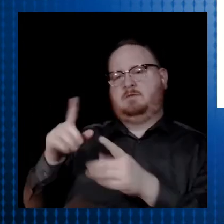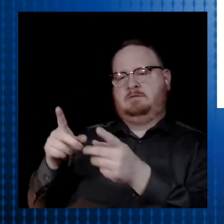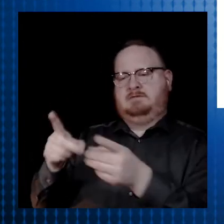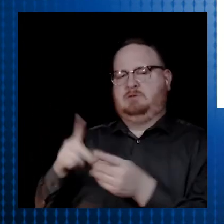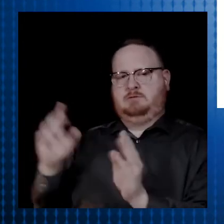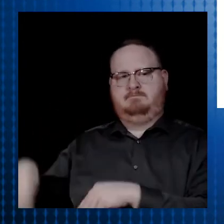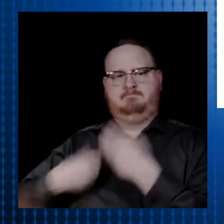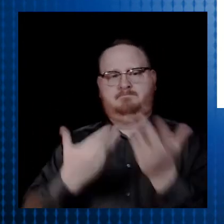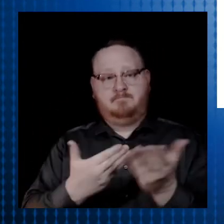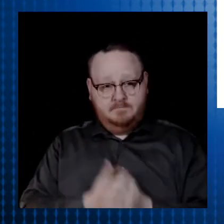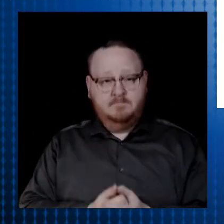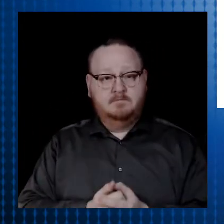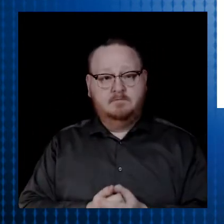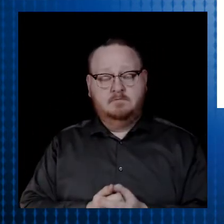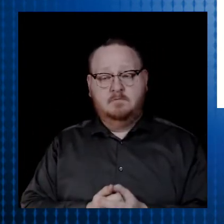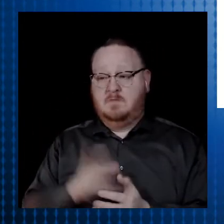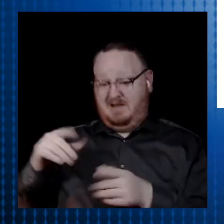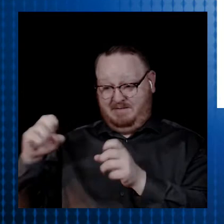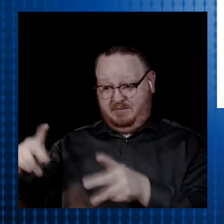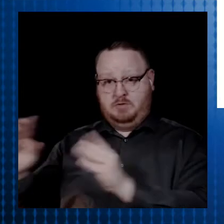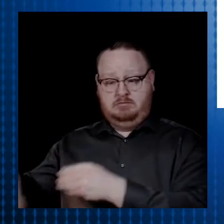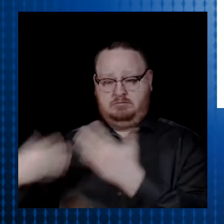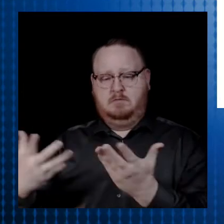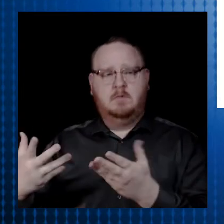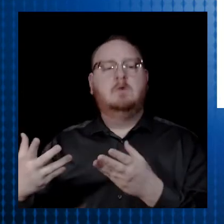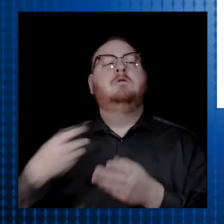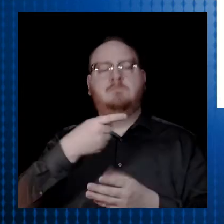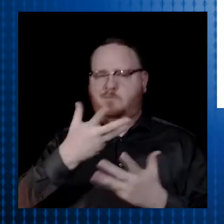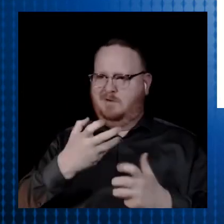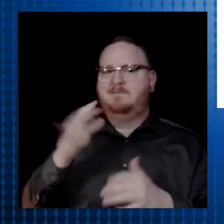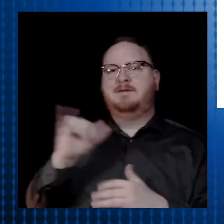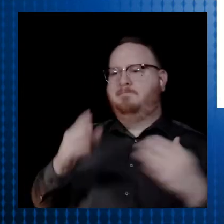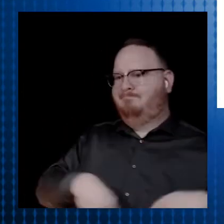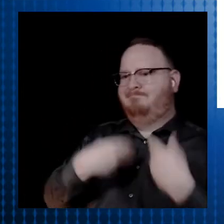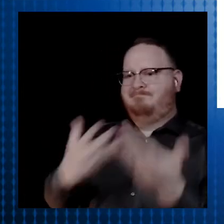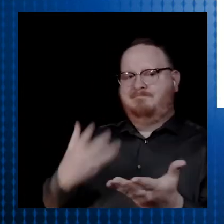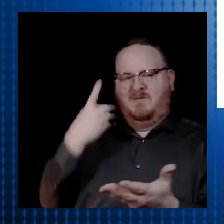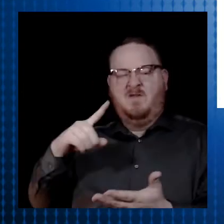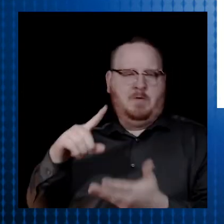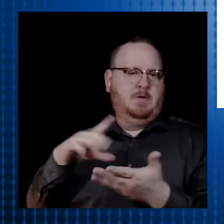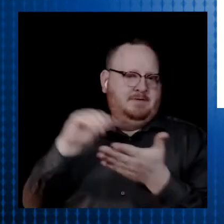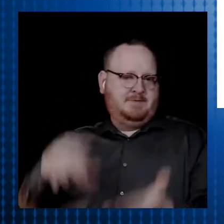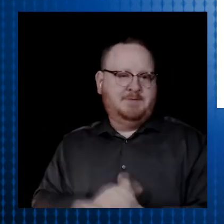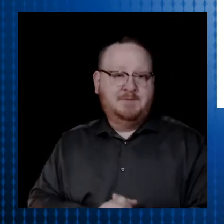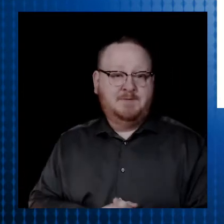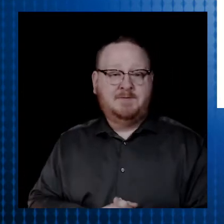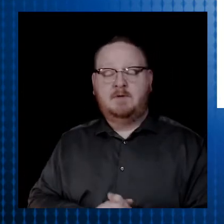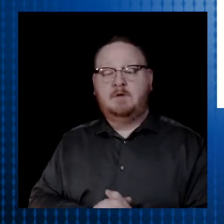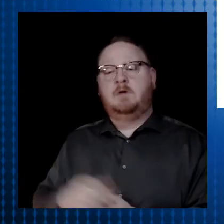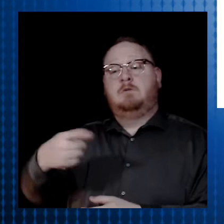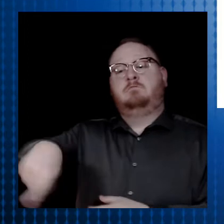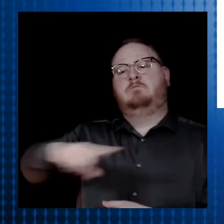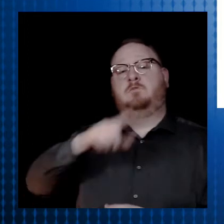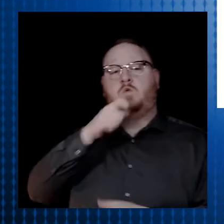wants to provide similar opportunities to the children of the city she loves. Her nominators say that she has